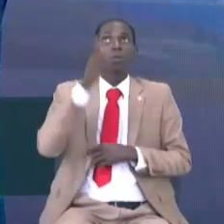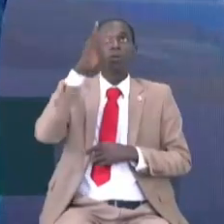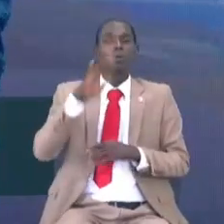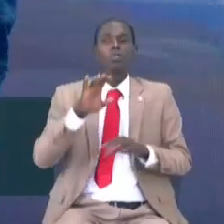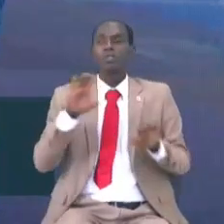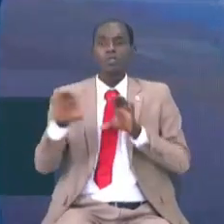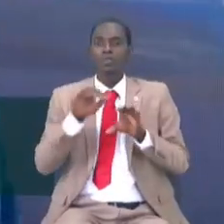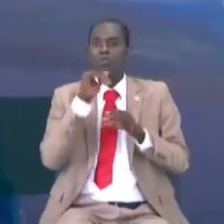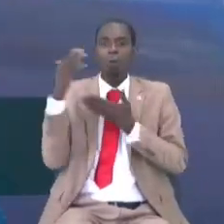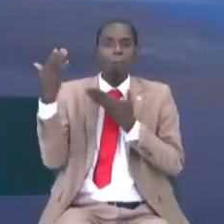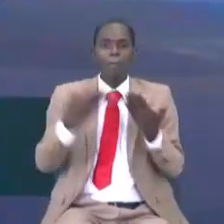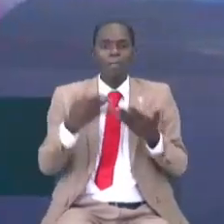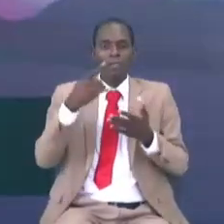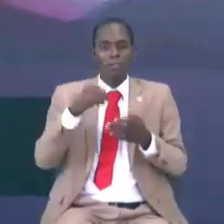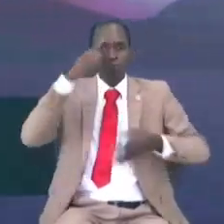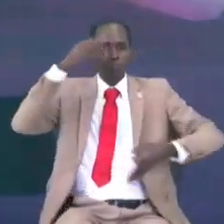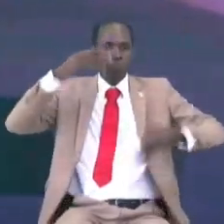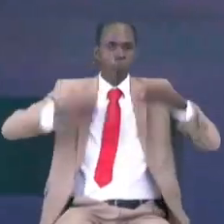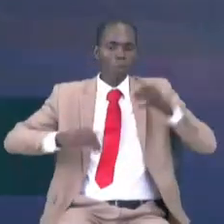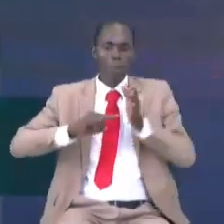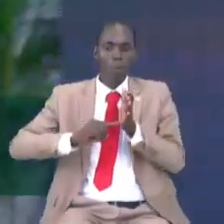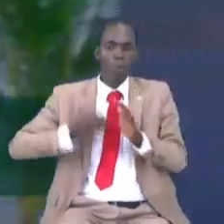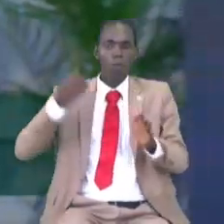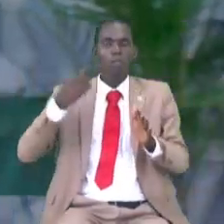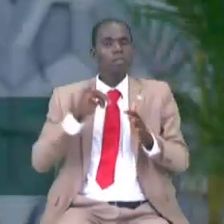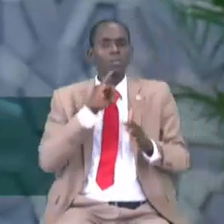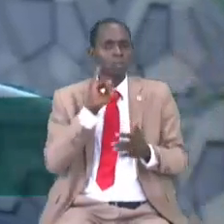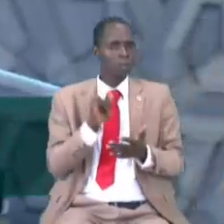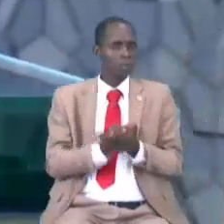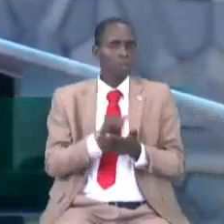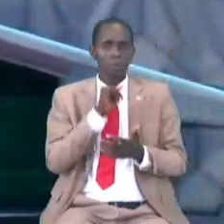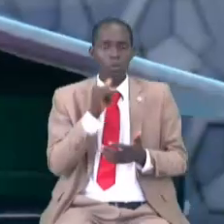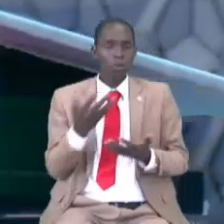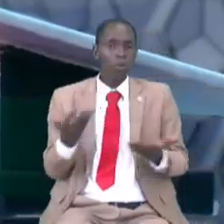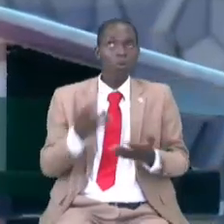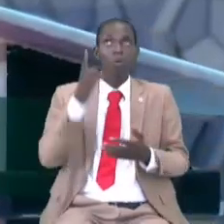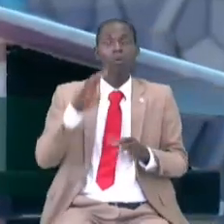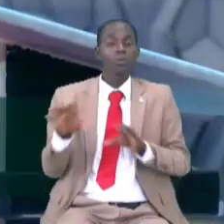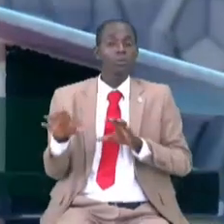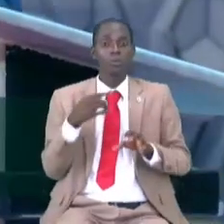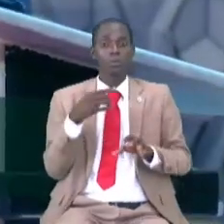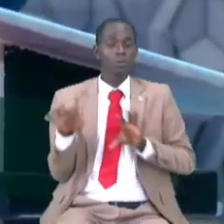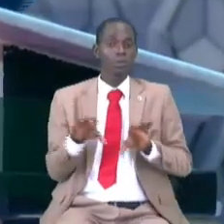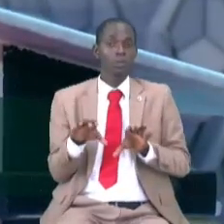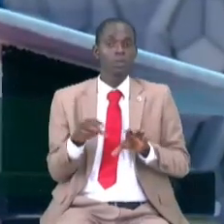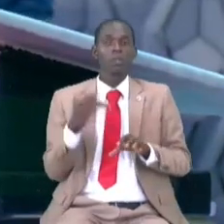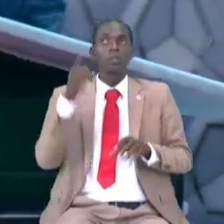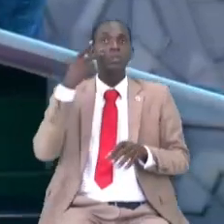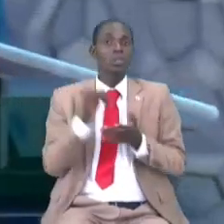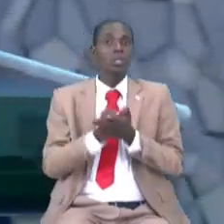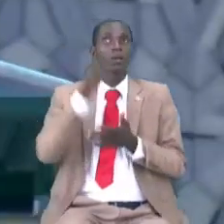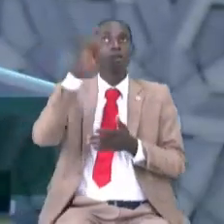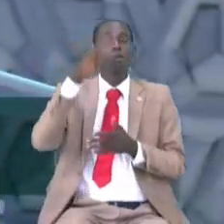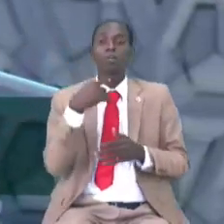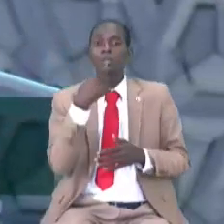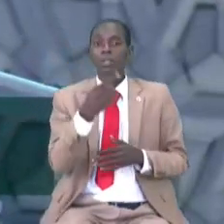his mercy? He told Noah there's going to be a flood, and he gave a probation. He gave a period of